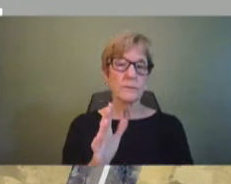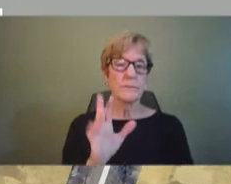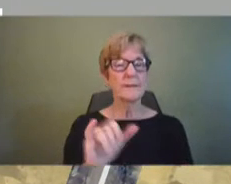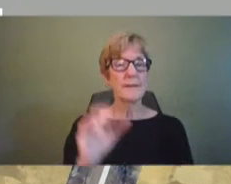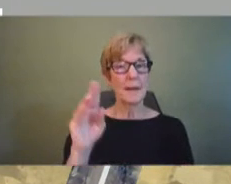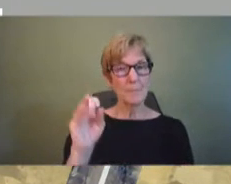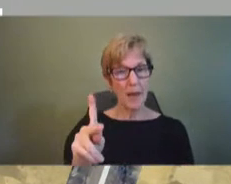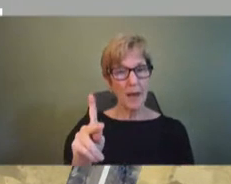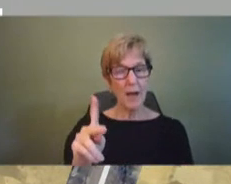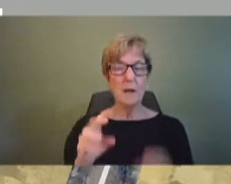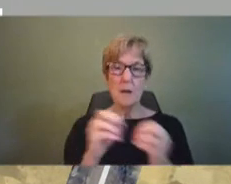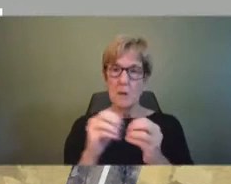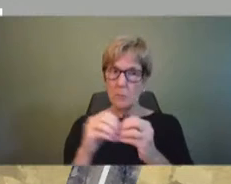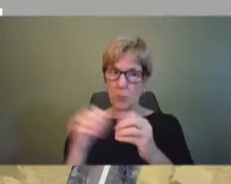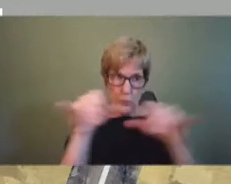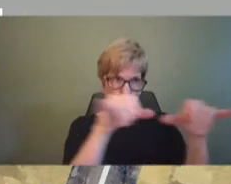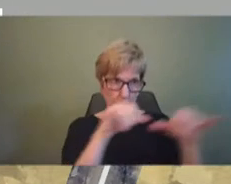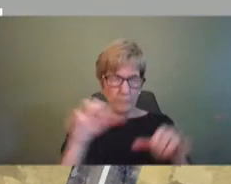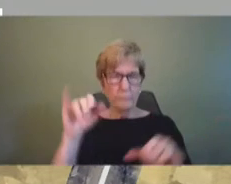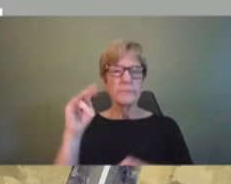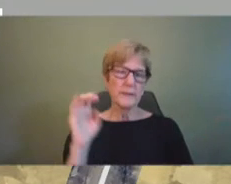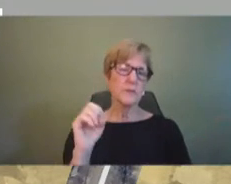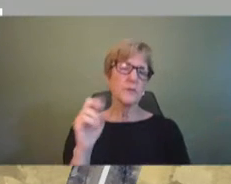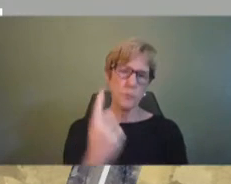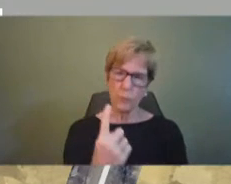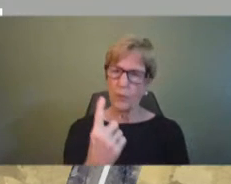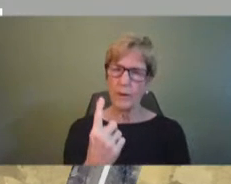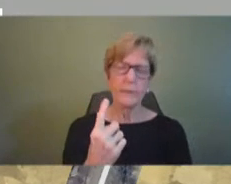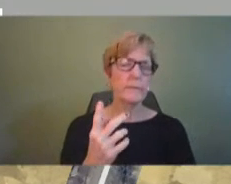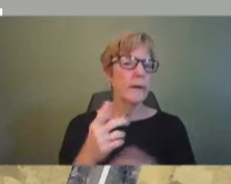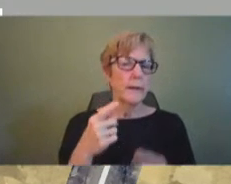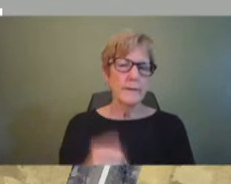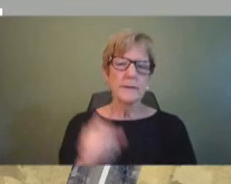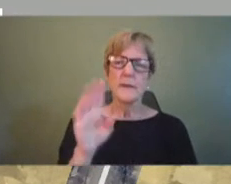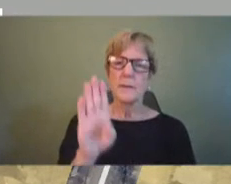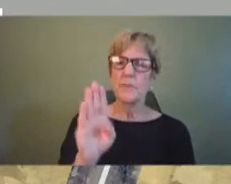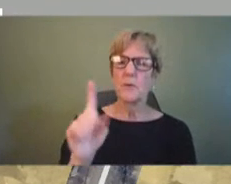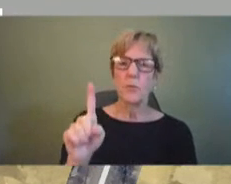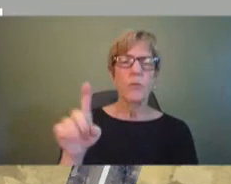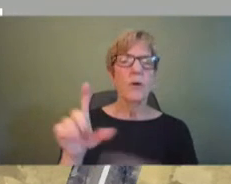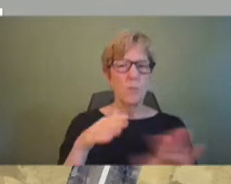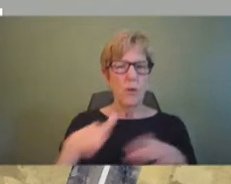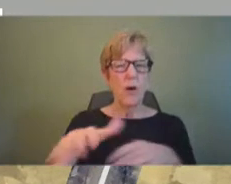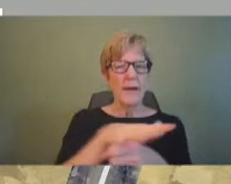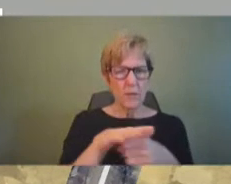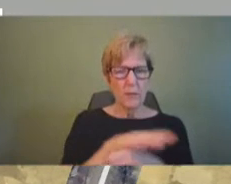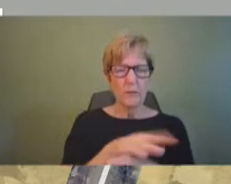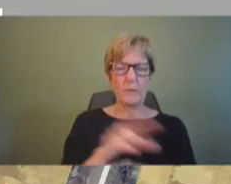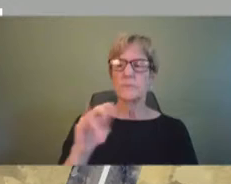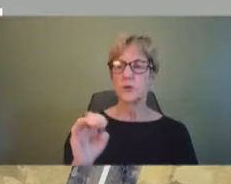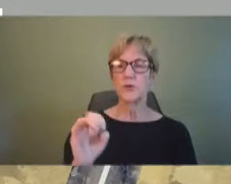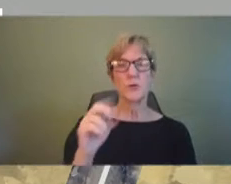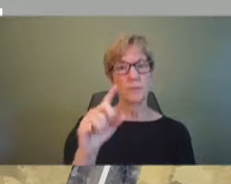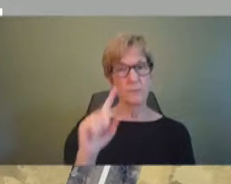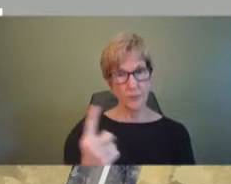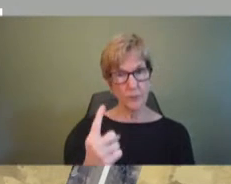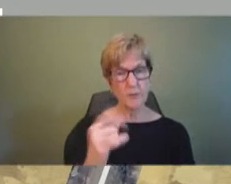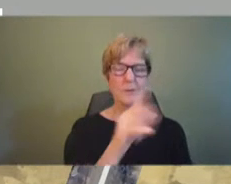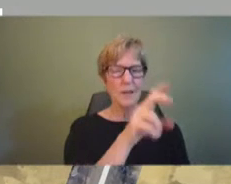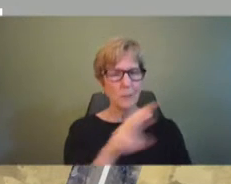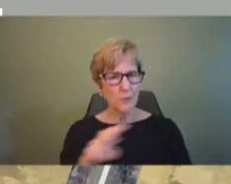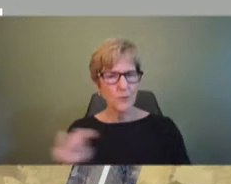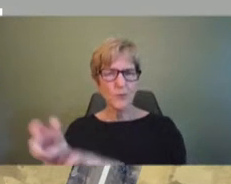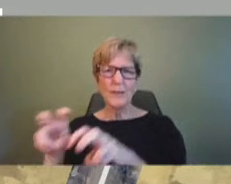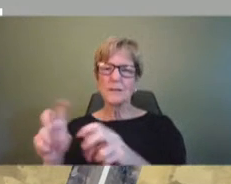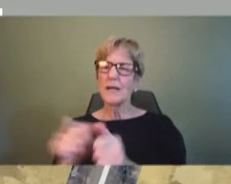more uniform as of June 1 again this will be a be one ped should it be approved on June 1st that will translate with all these other Parcels to